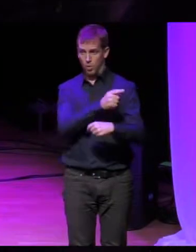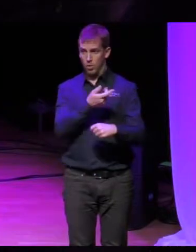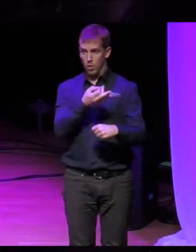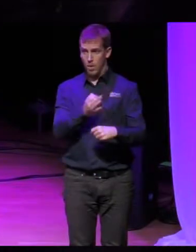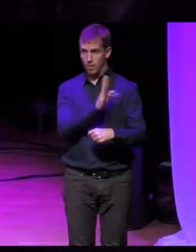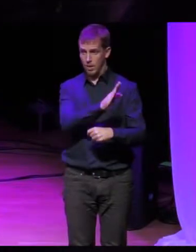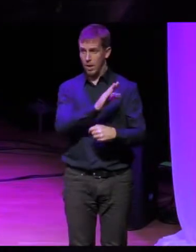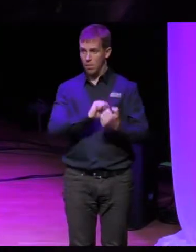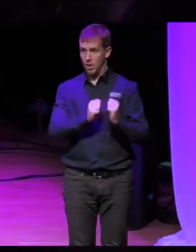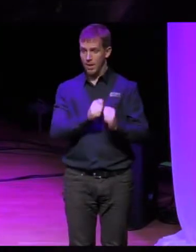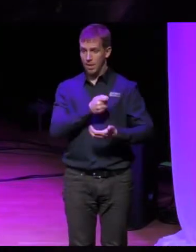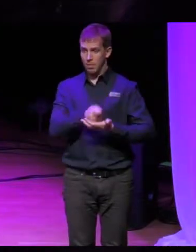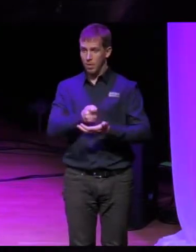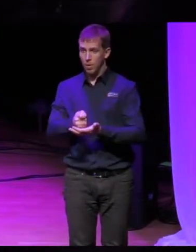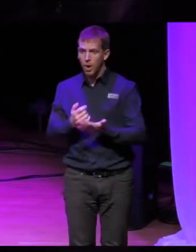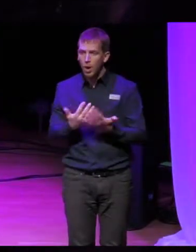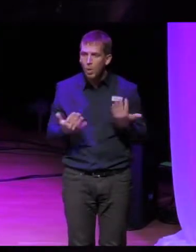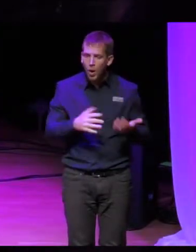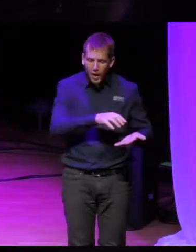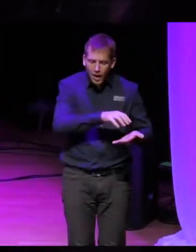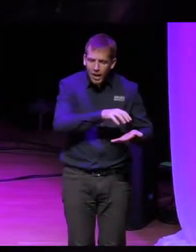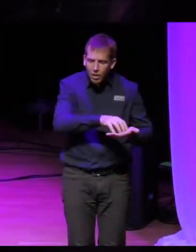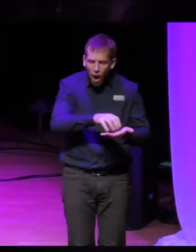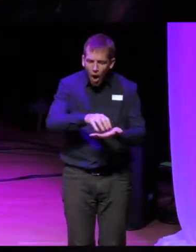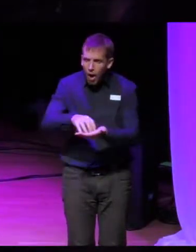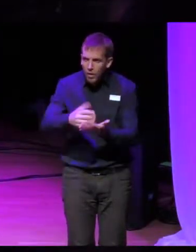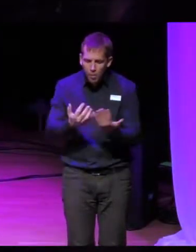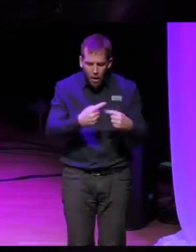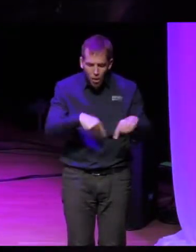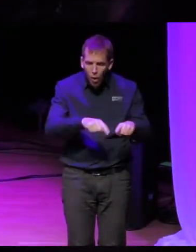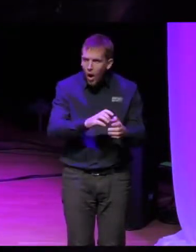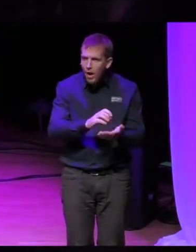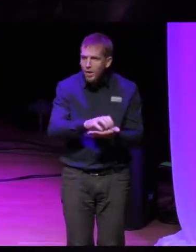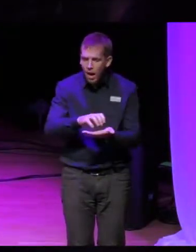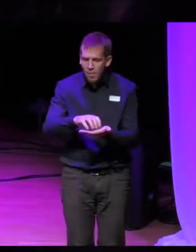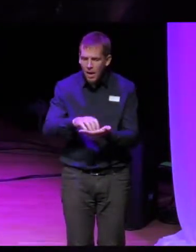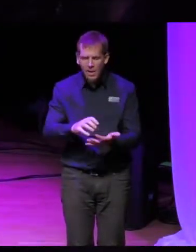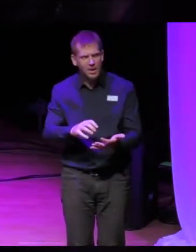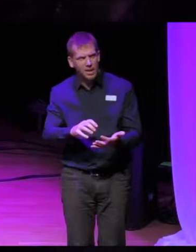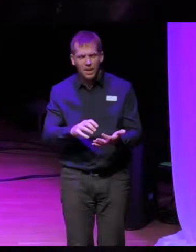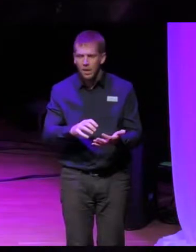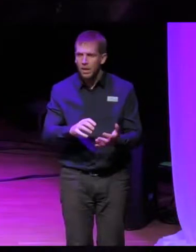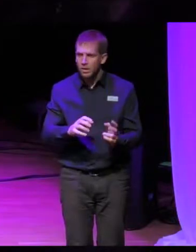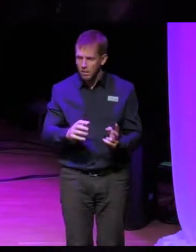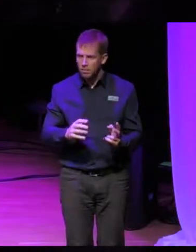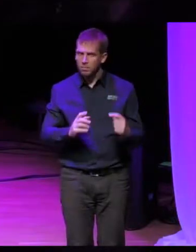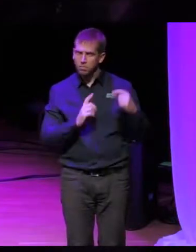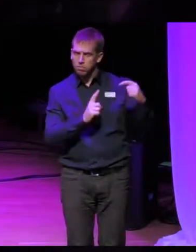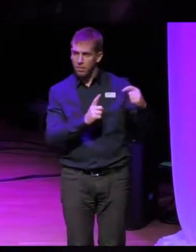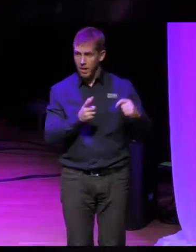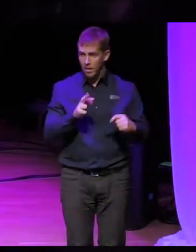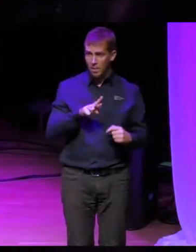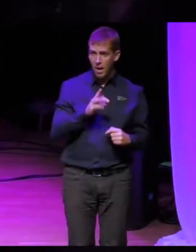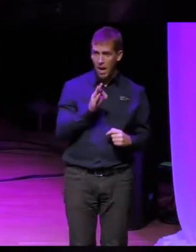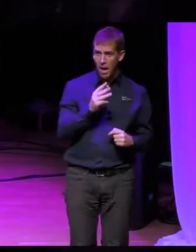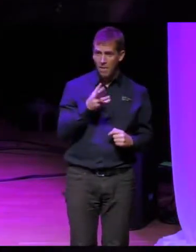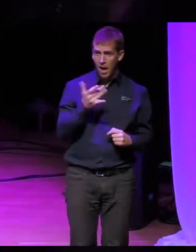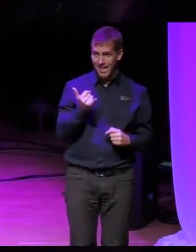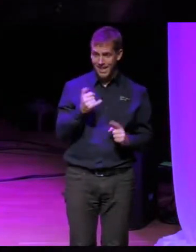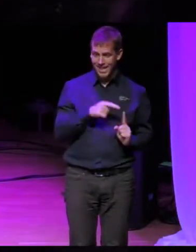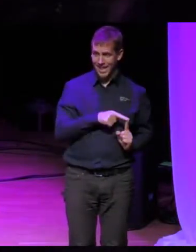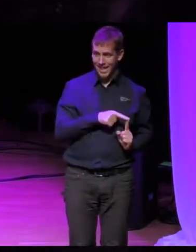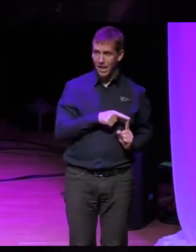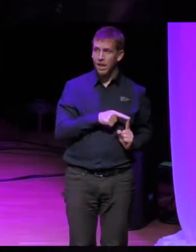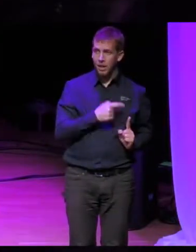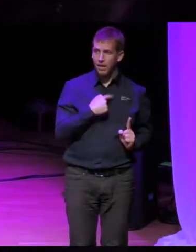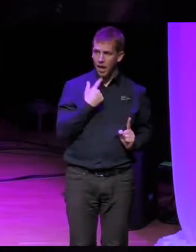many states and localities have been very energized, and they also have interests. And so the state of Hawaii, for example, has invoked the interests of